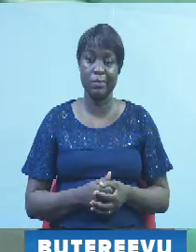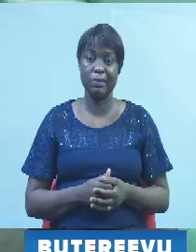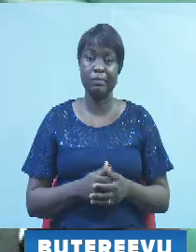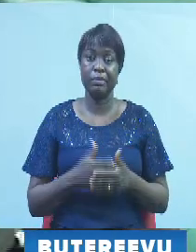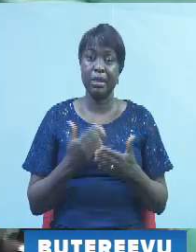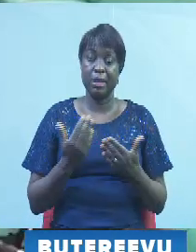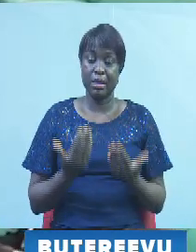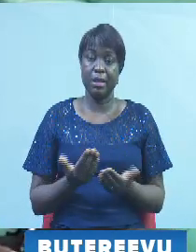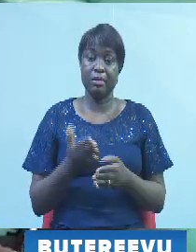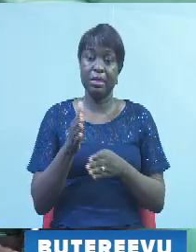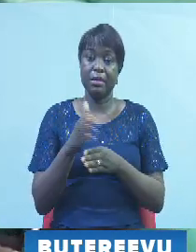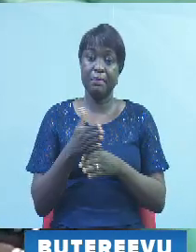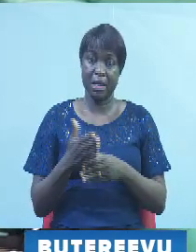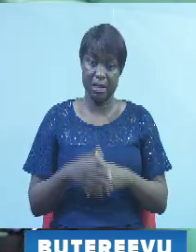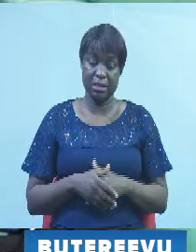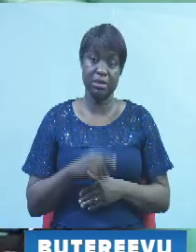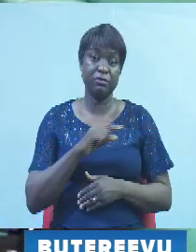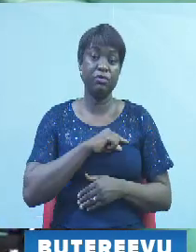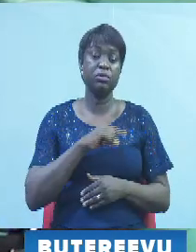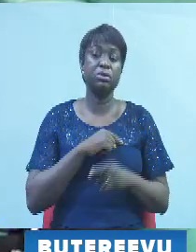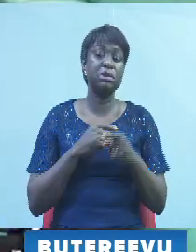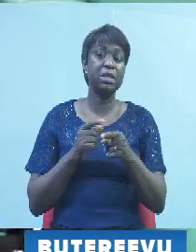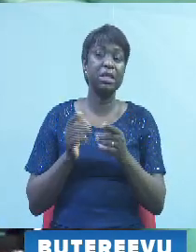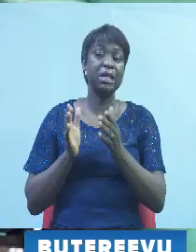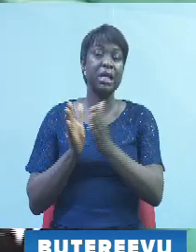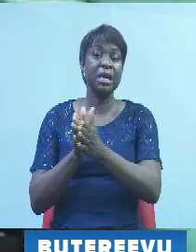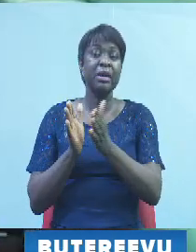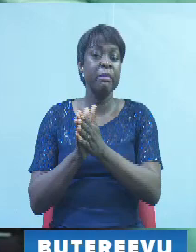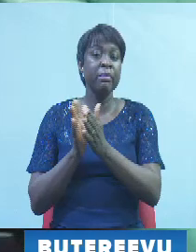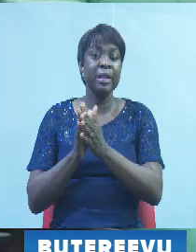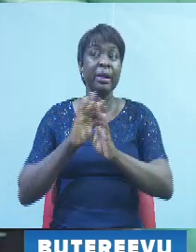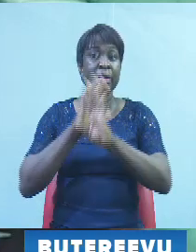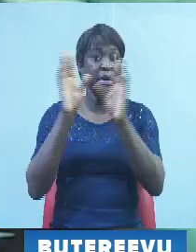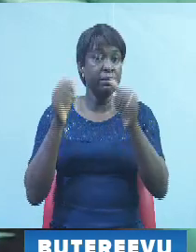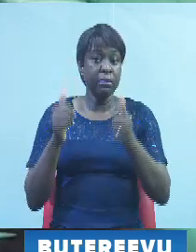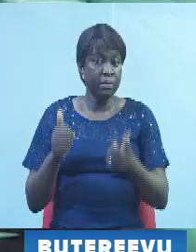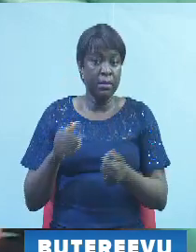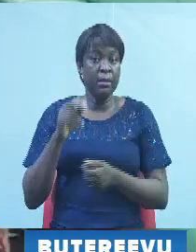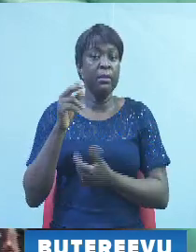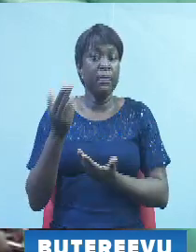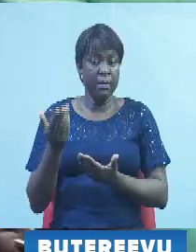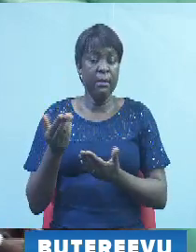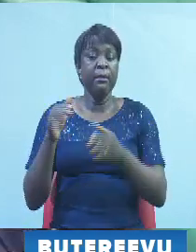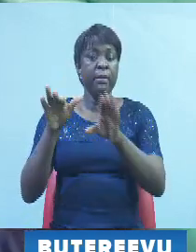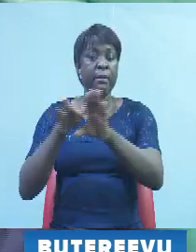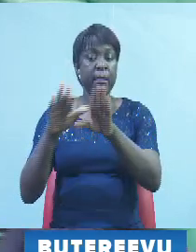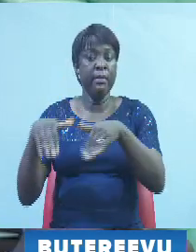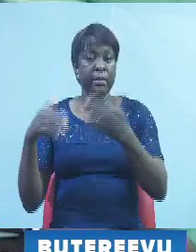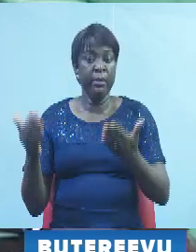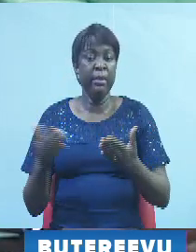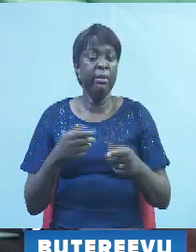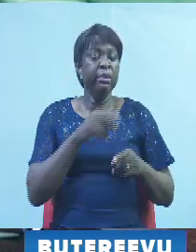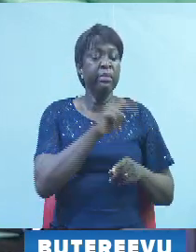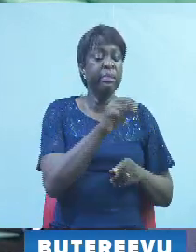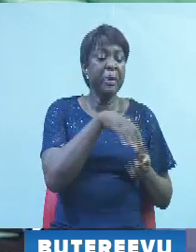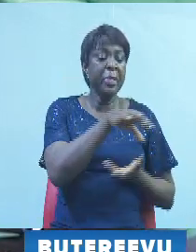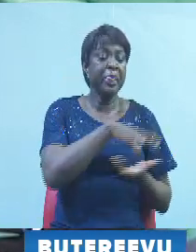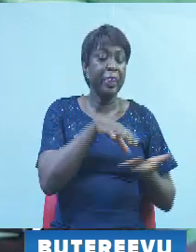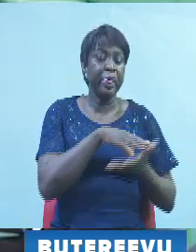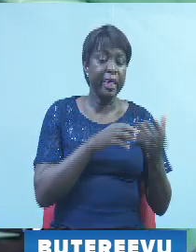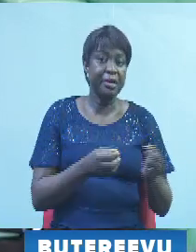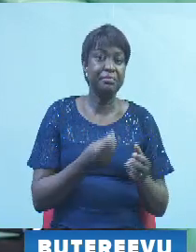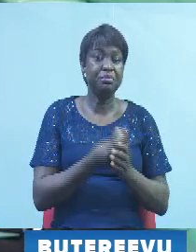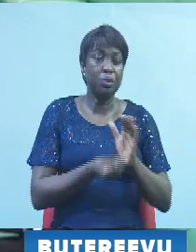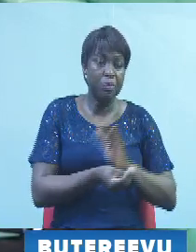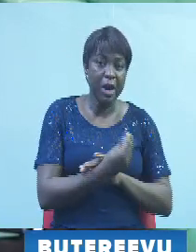Oluvunyula minister w'ekikula ky'abantu Betty Amongi okulemera okumatiza Parliament kubitambula nti kitavu ky'abakozi NSSF kijjudde mu vulugu obuli bw'enguzi